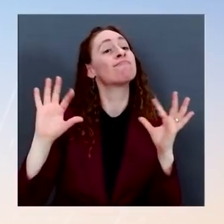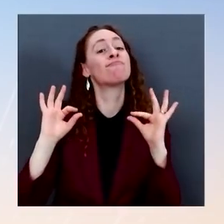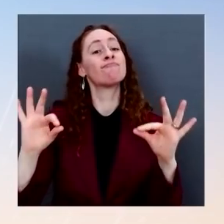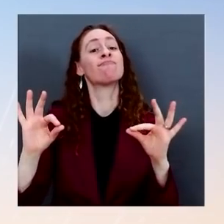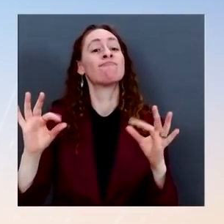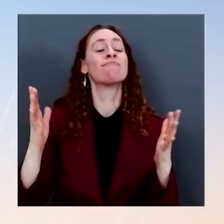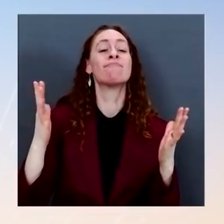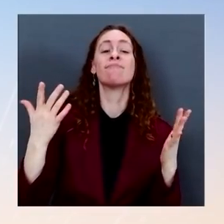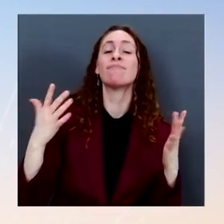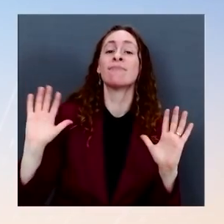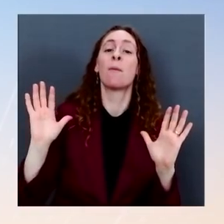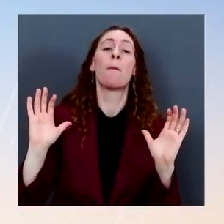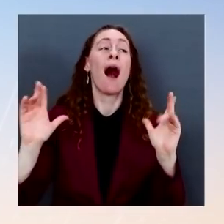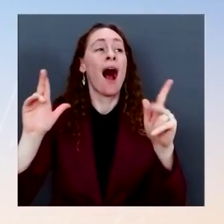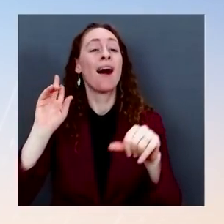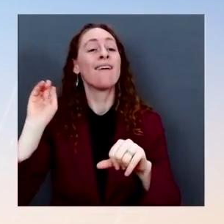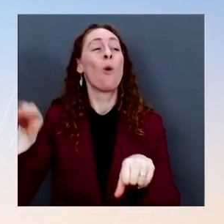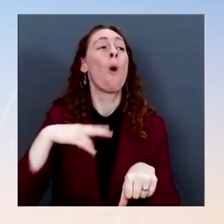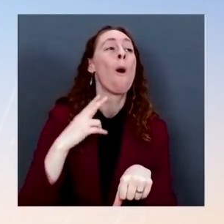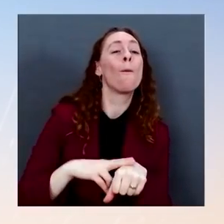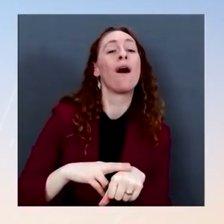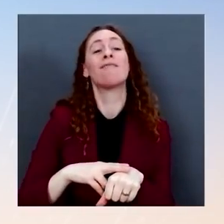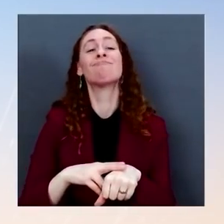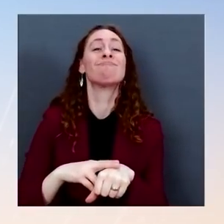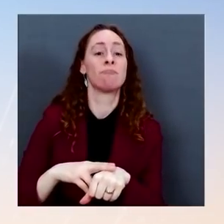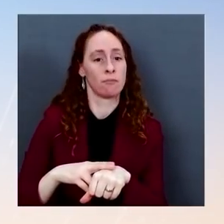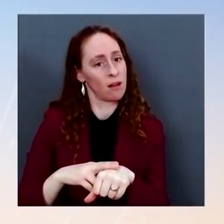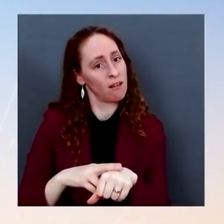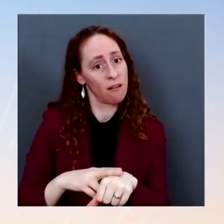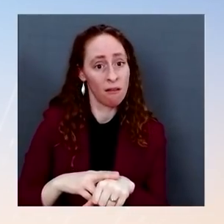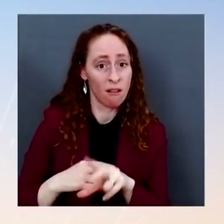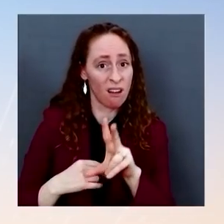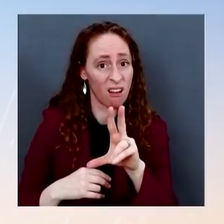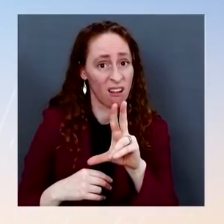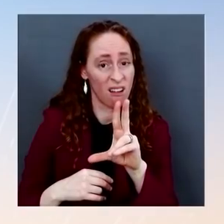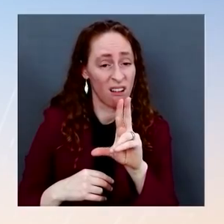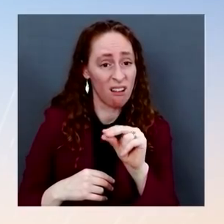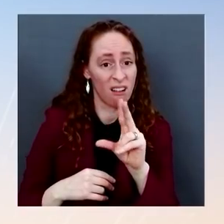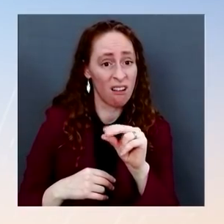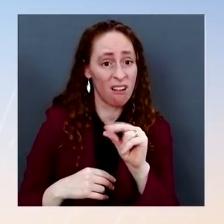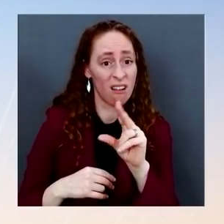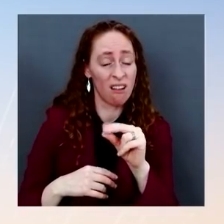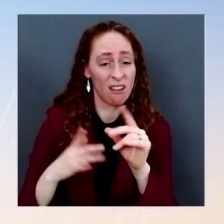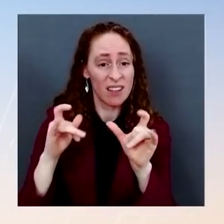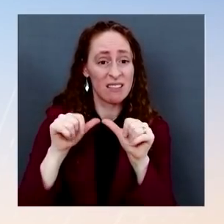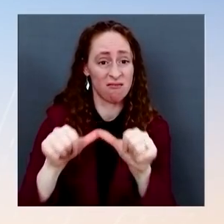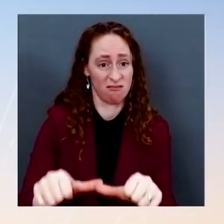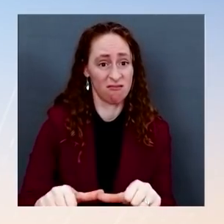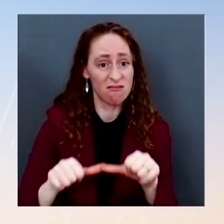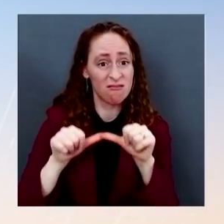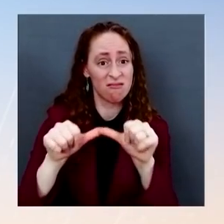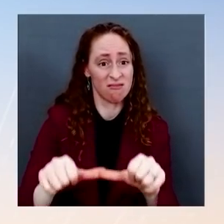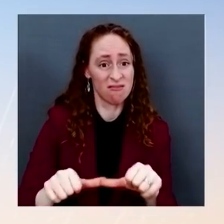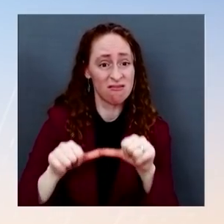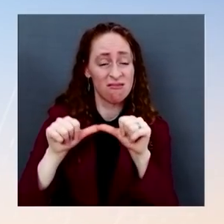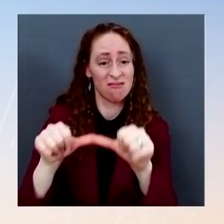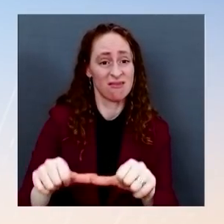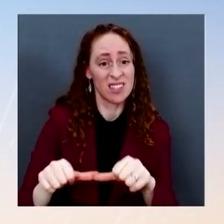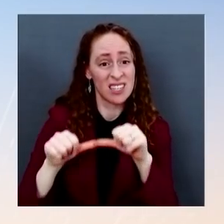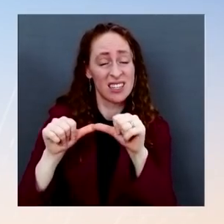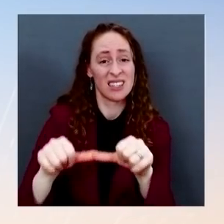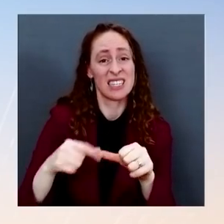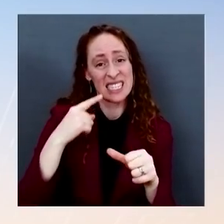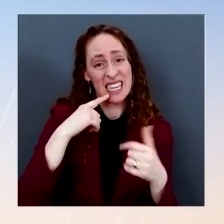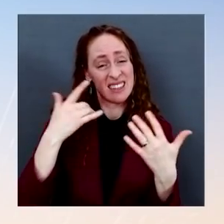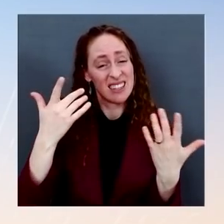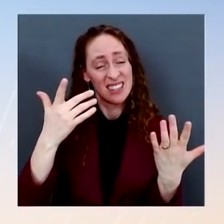president share those views, and will that be discussed tomorrow in any way? Again, we're still finalizing the speech, so I can only really give